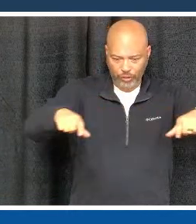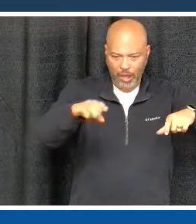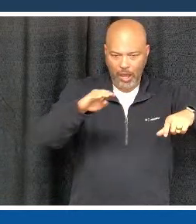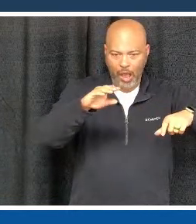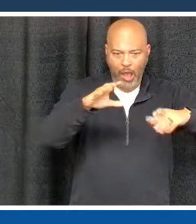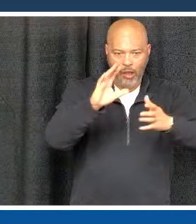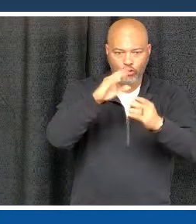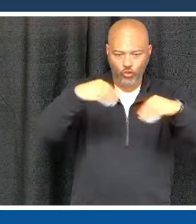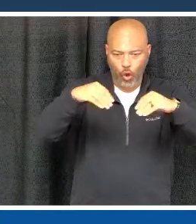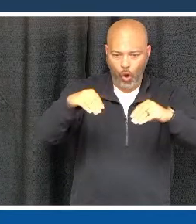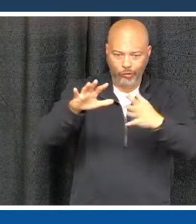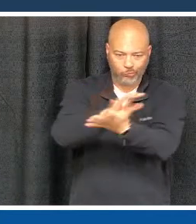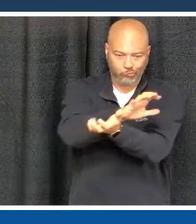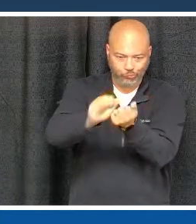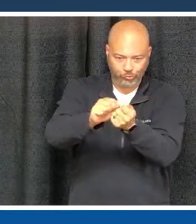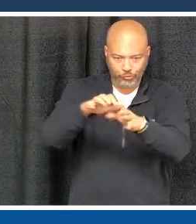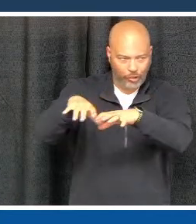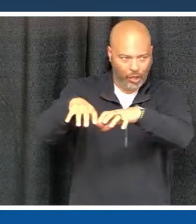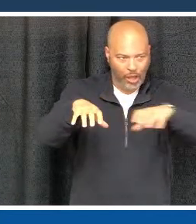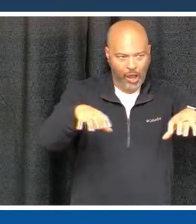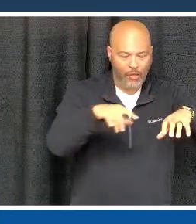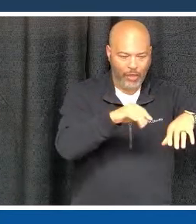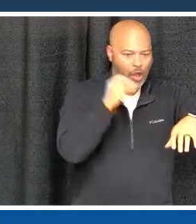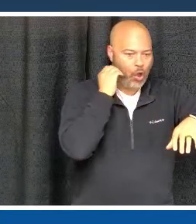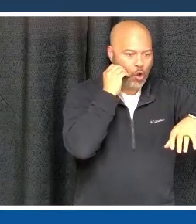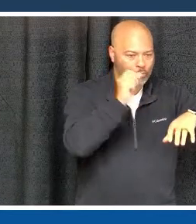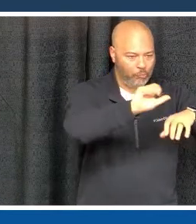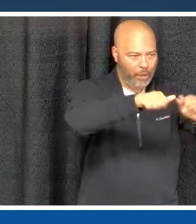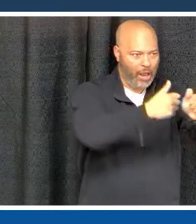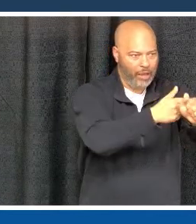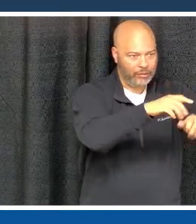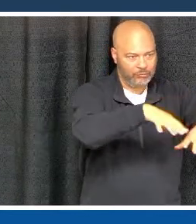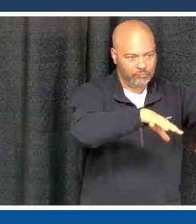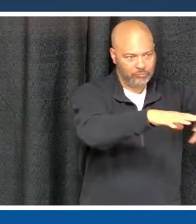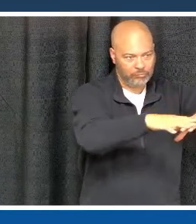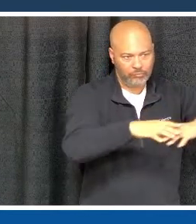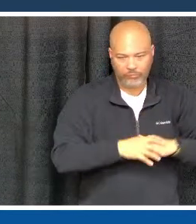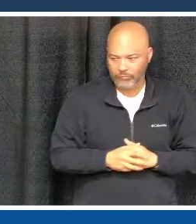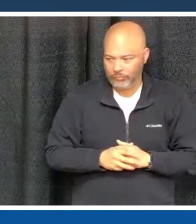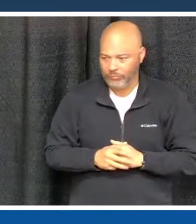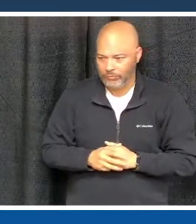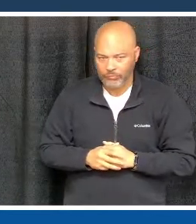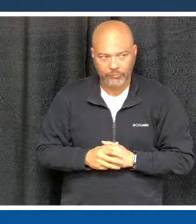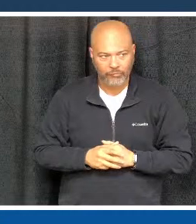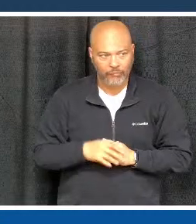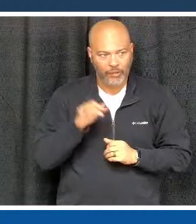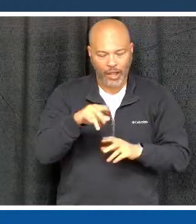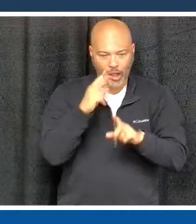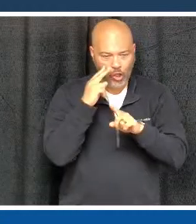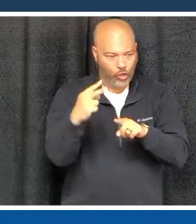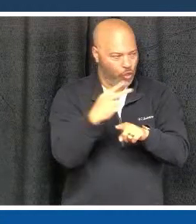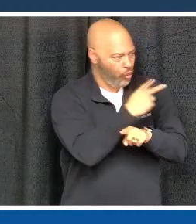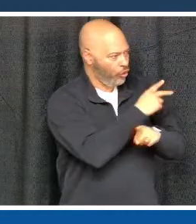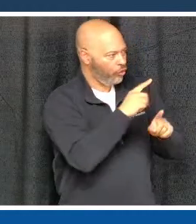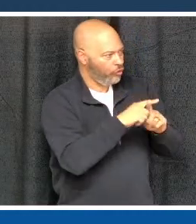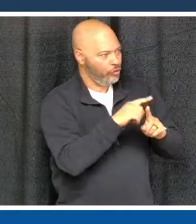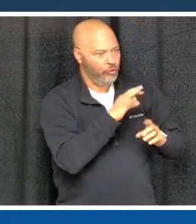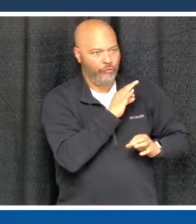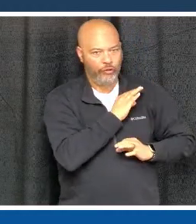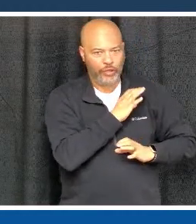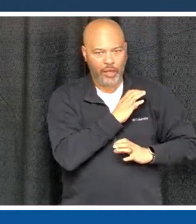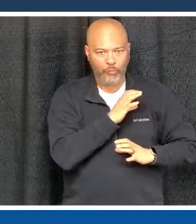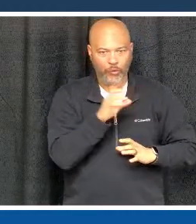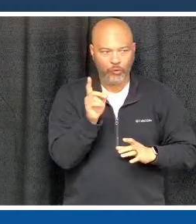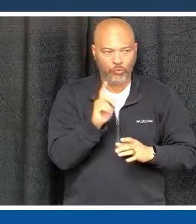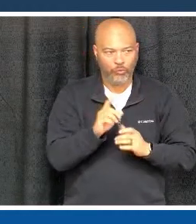your right, and this home that was behind it with the picket fence. And that's looking back toward Fort Campbell Boulevard from where you